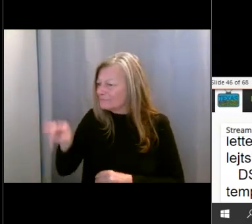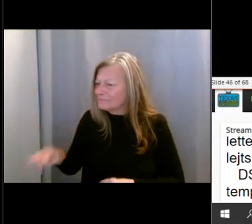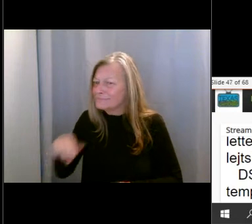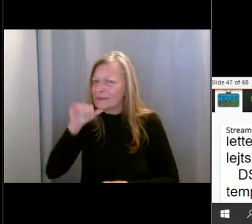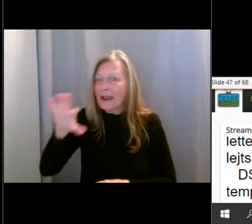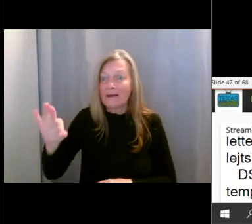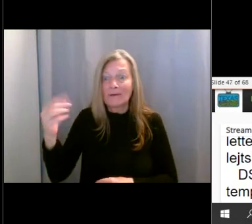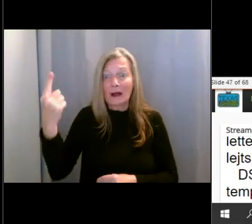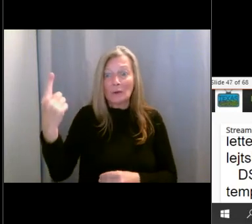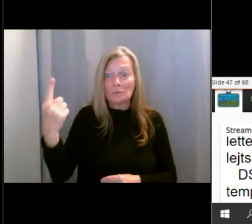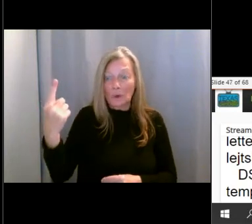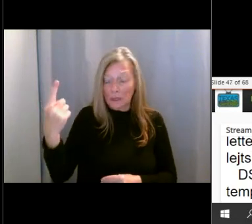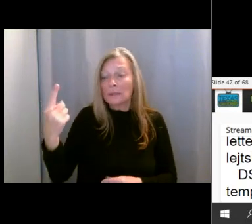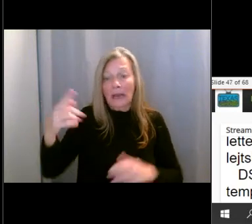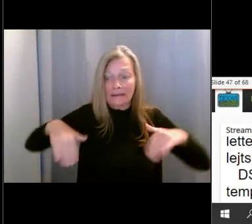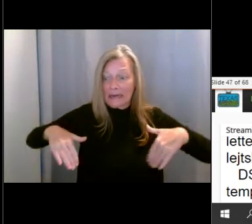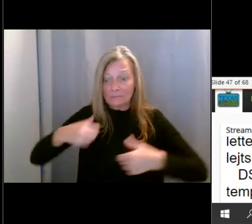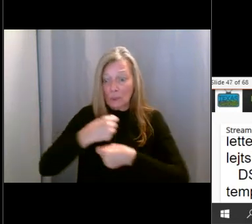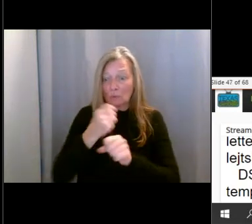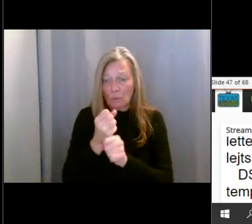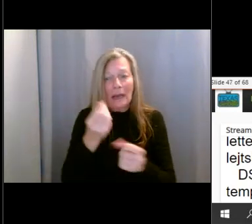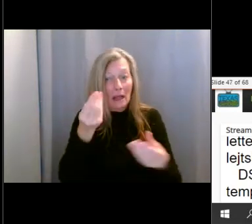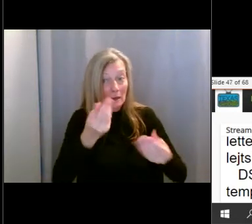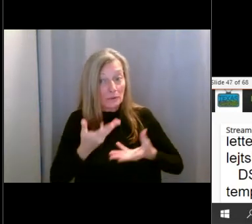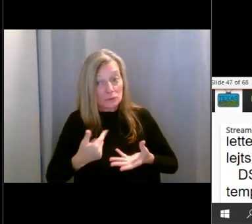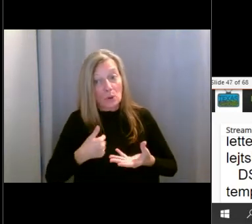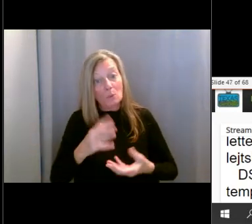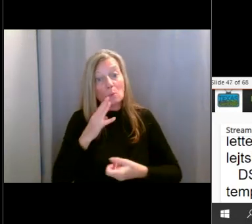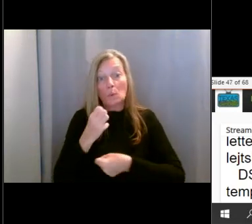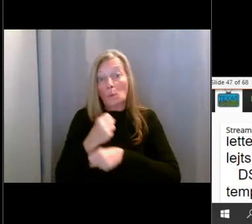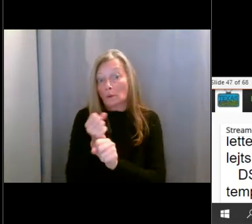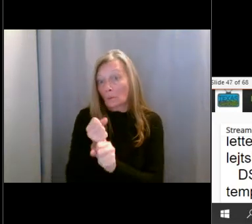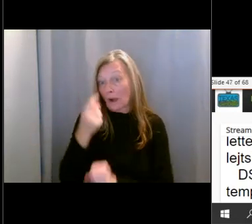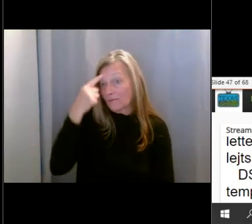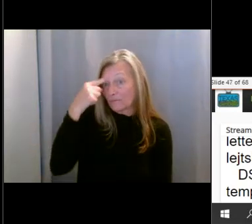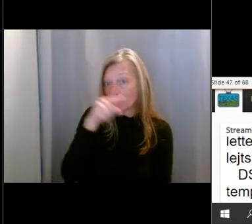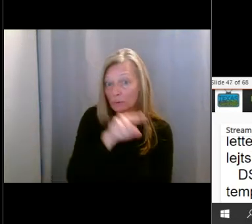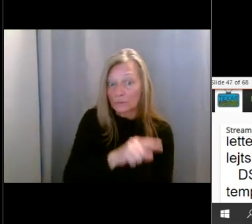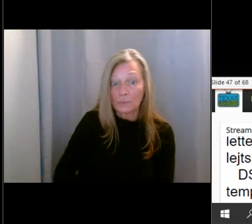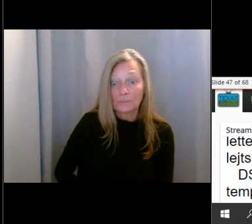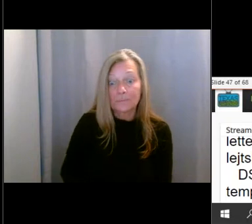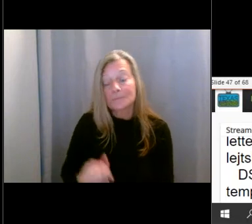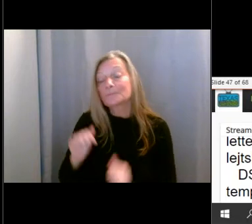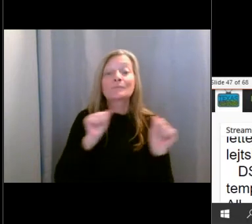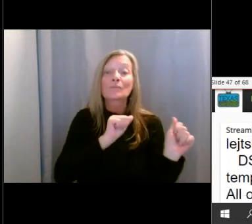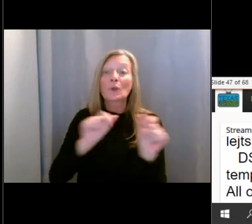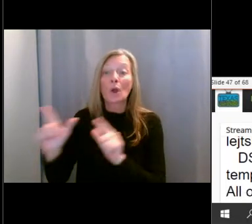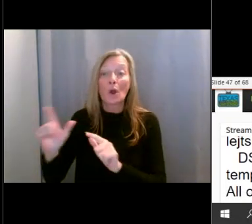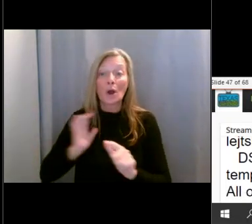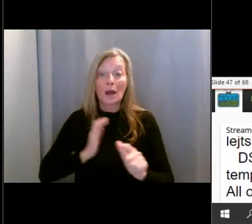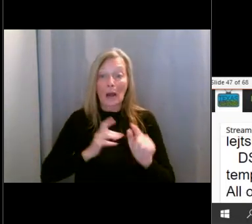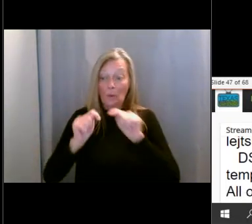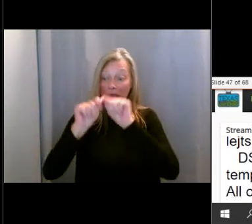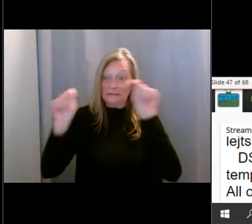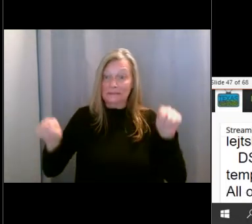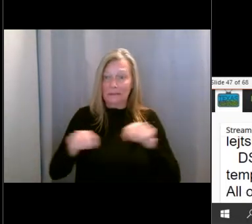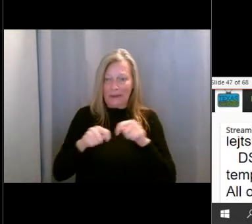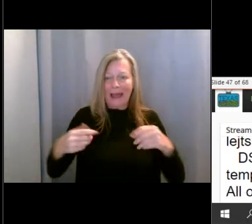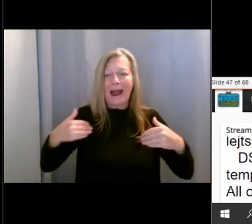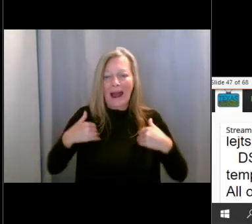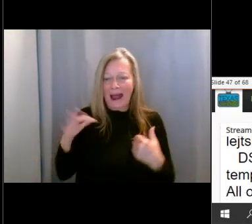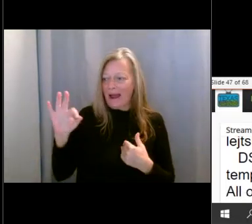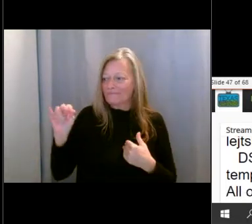you. All of our templates use fonts that you don't need to purchase, which is Calibri,